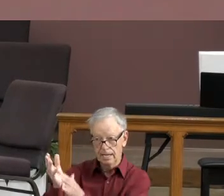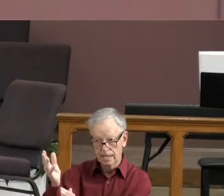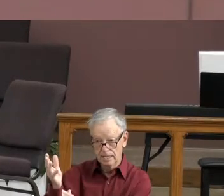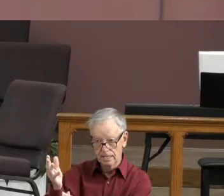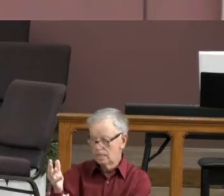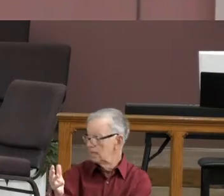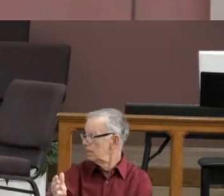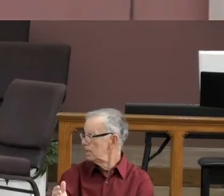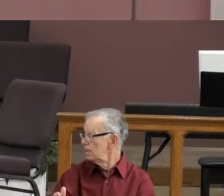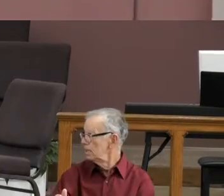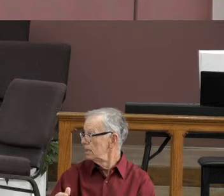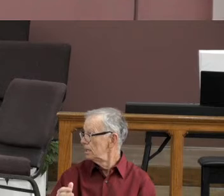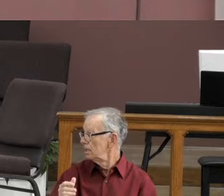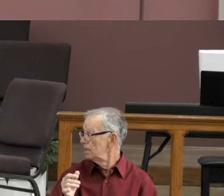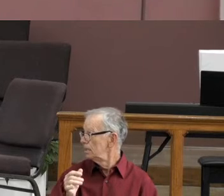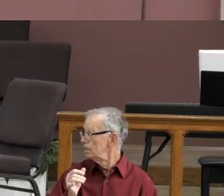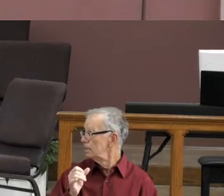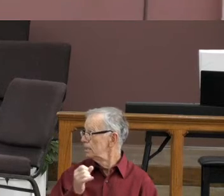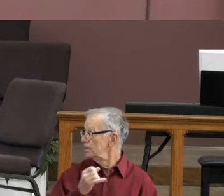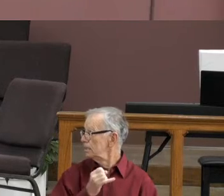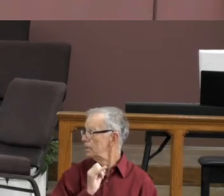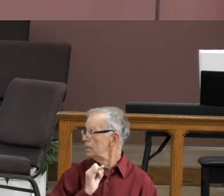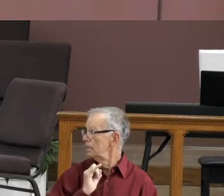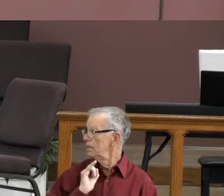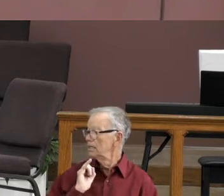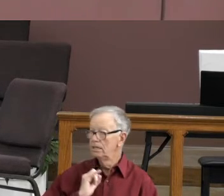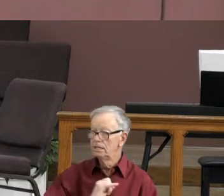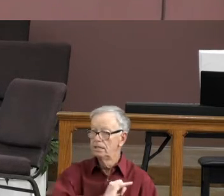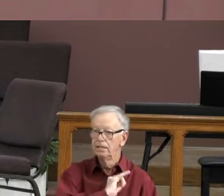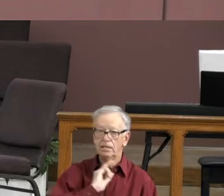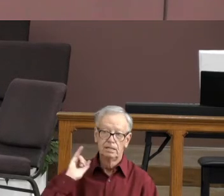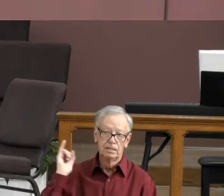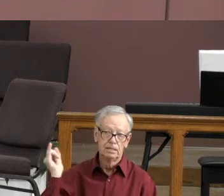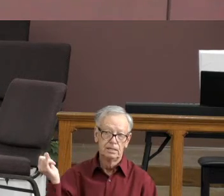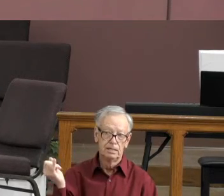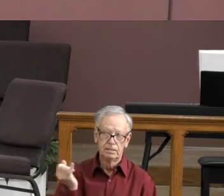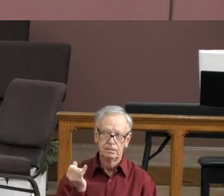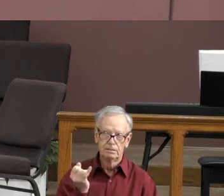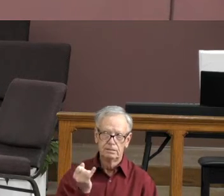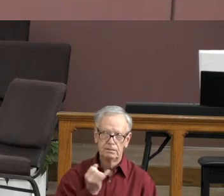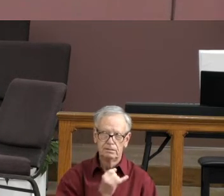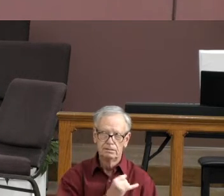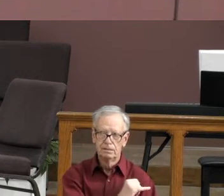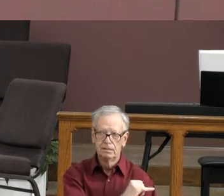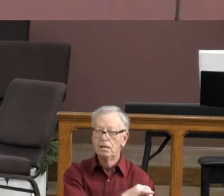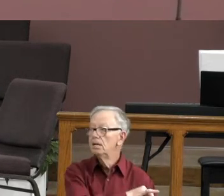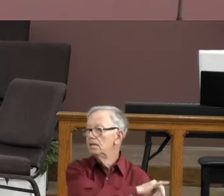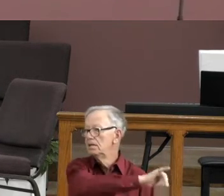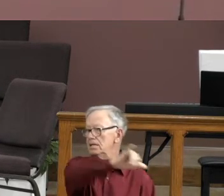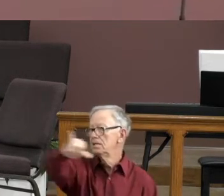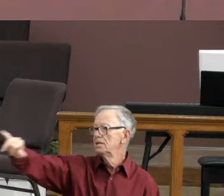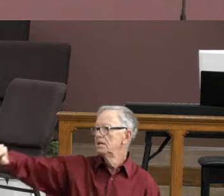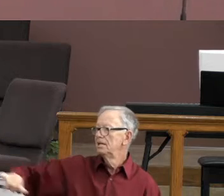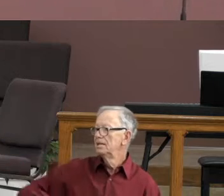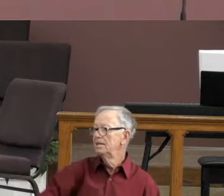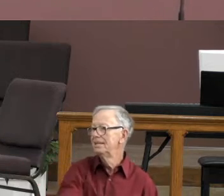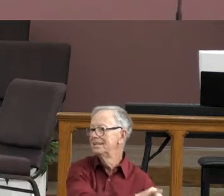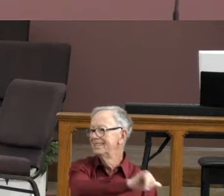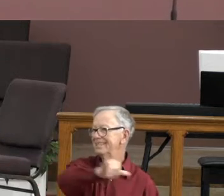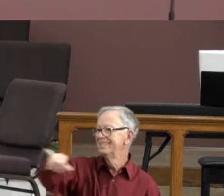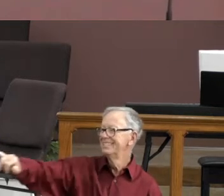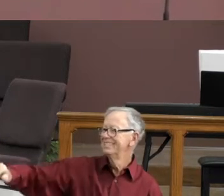kind of hold it like this, and come across. The same, is that it? The same